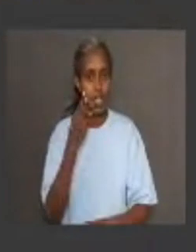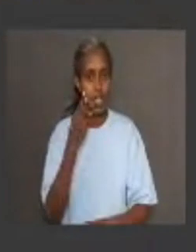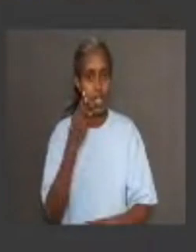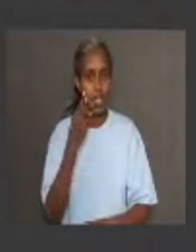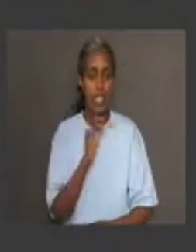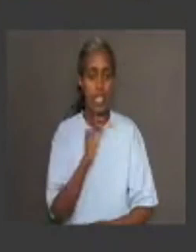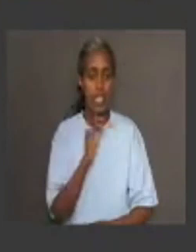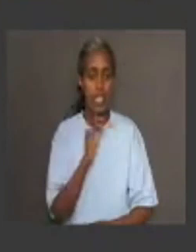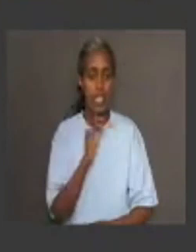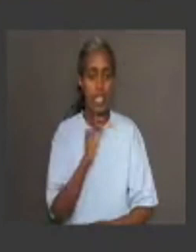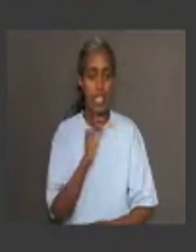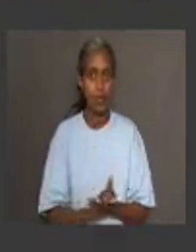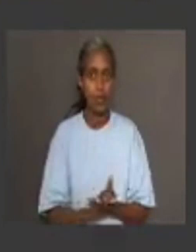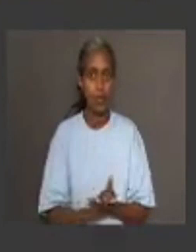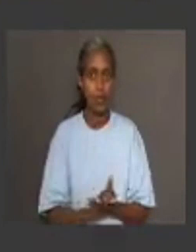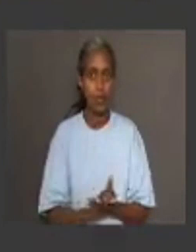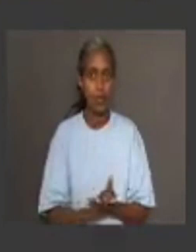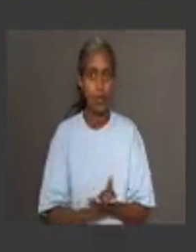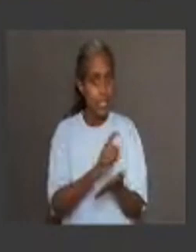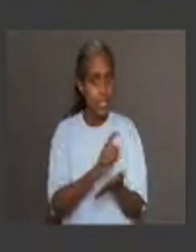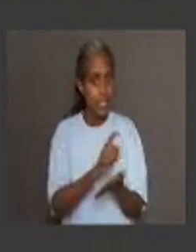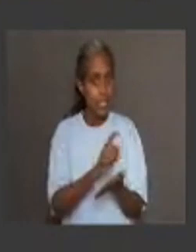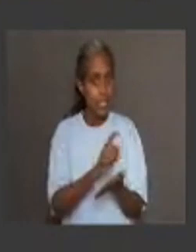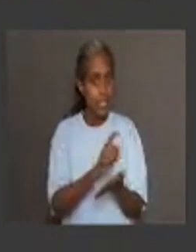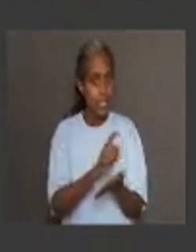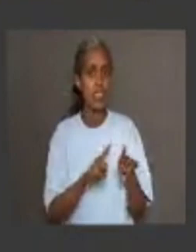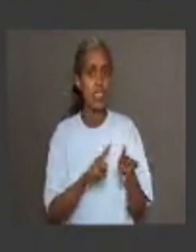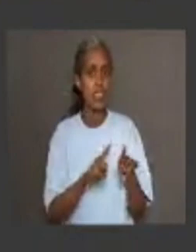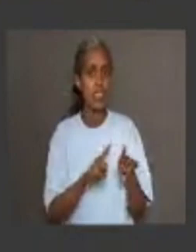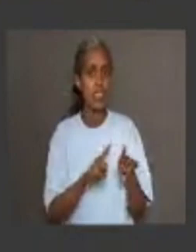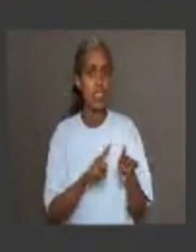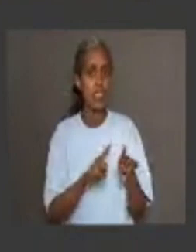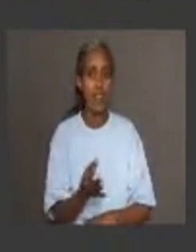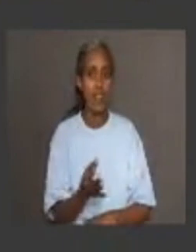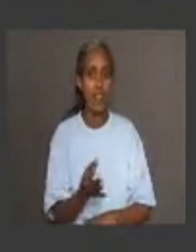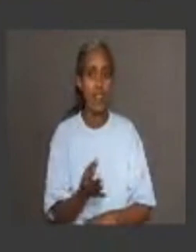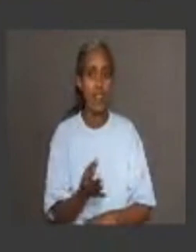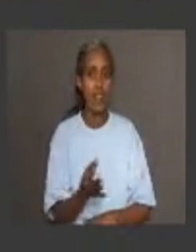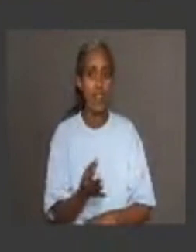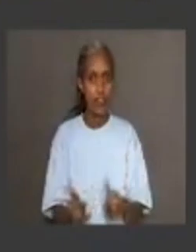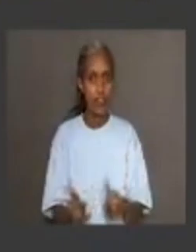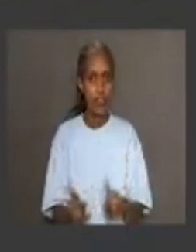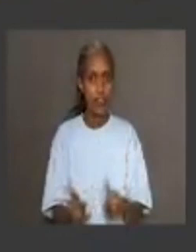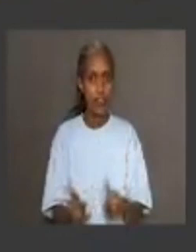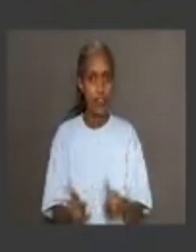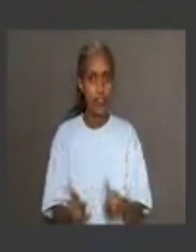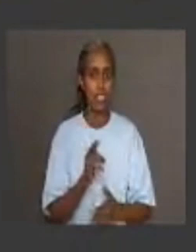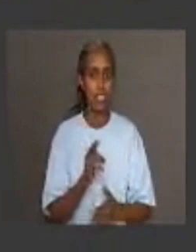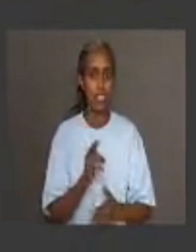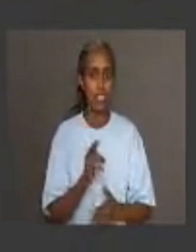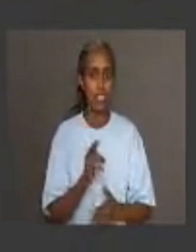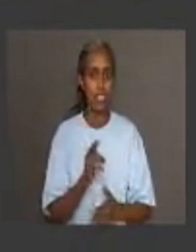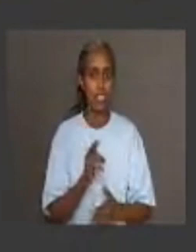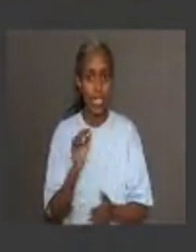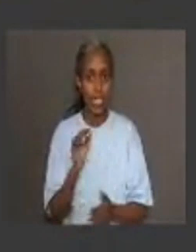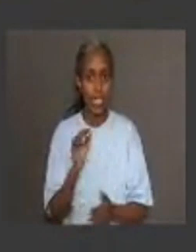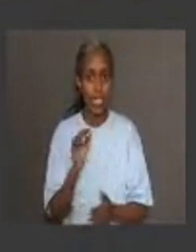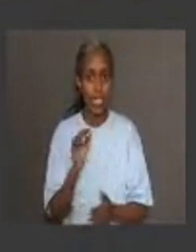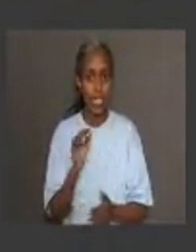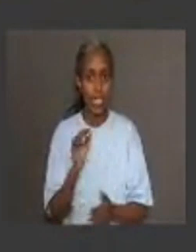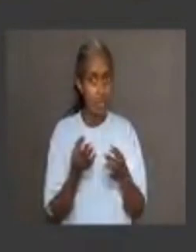g, is written as f divided by g and is expressed